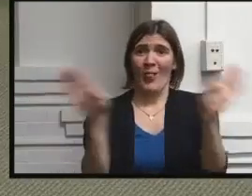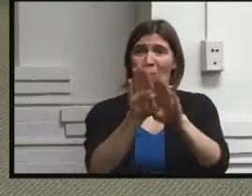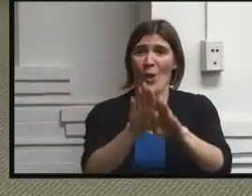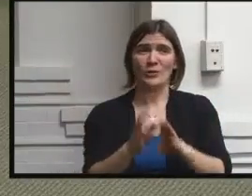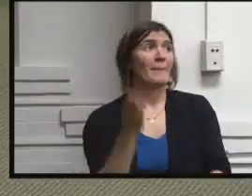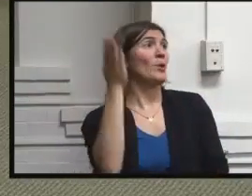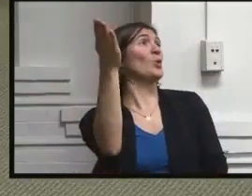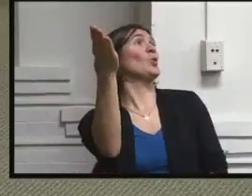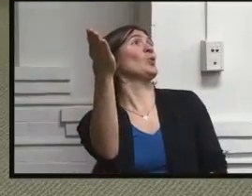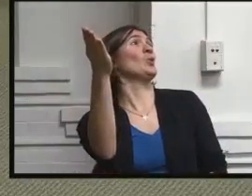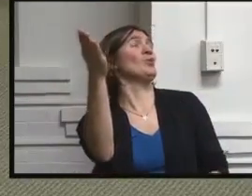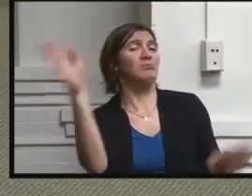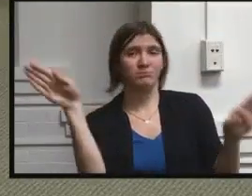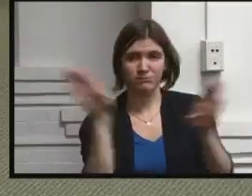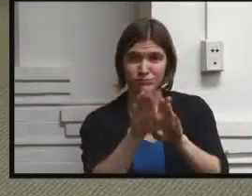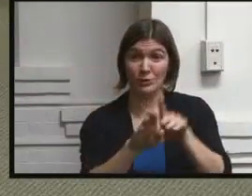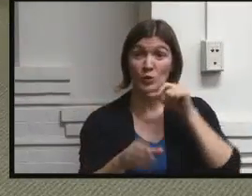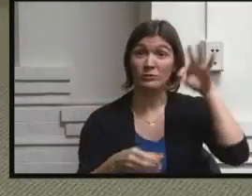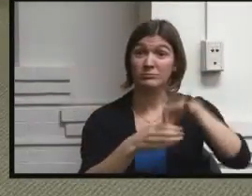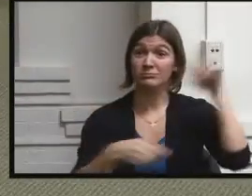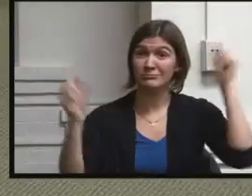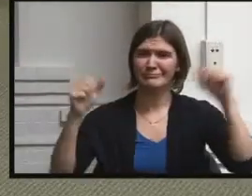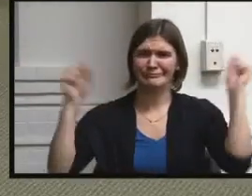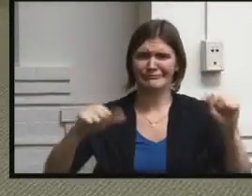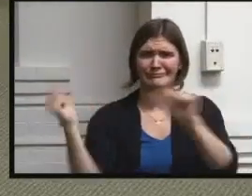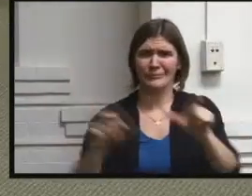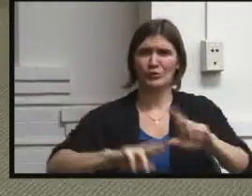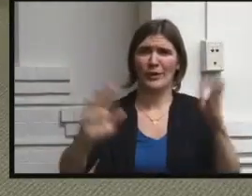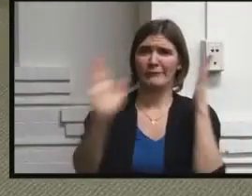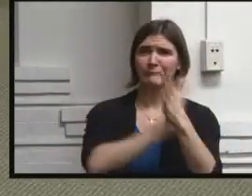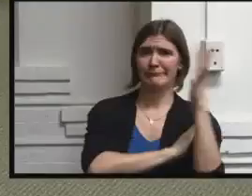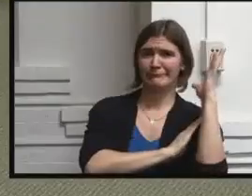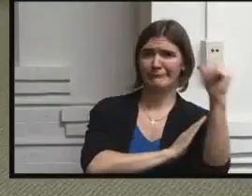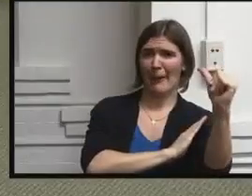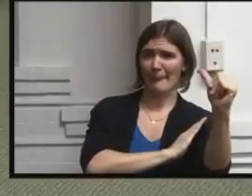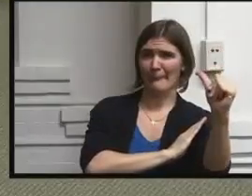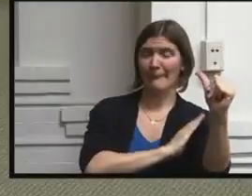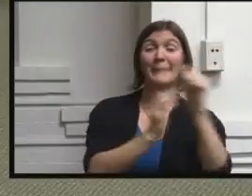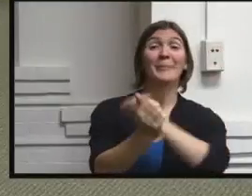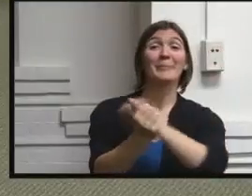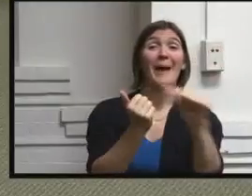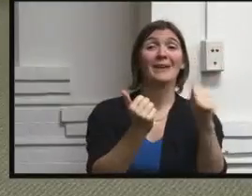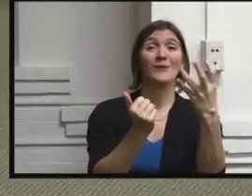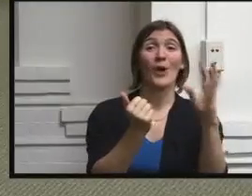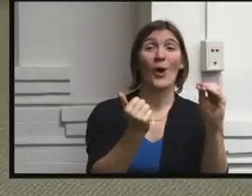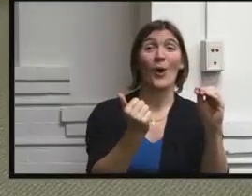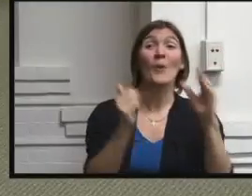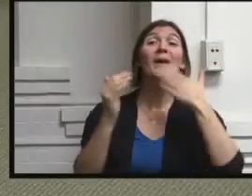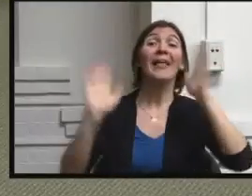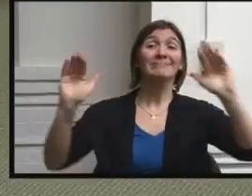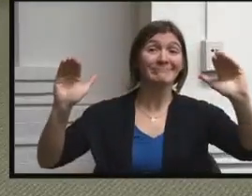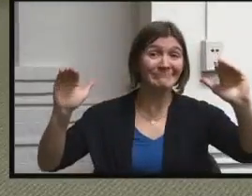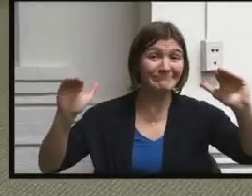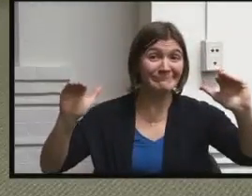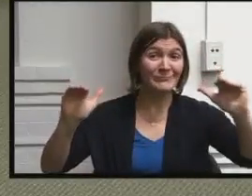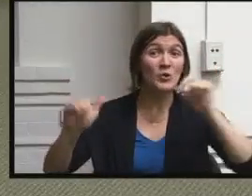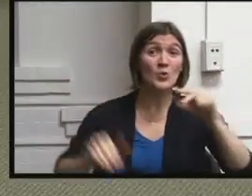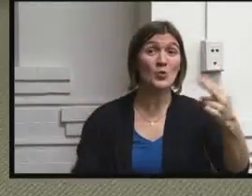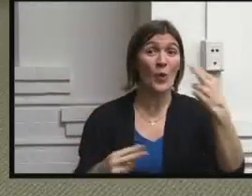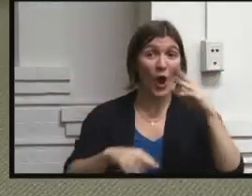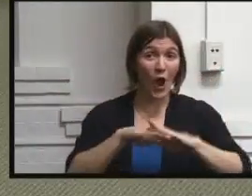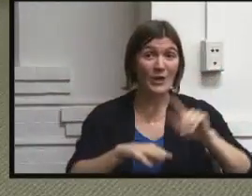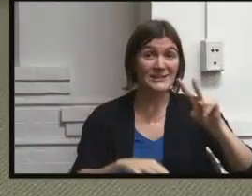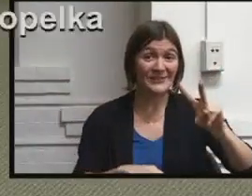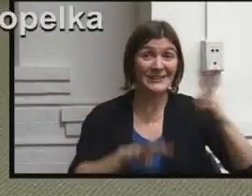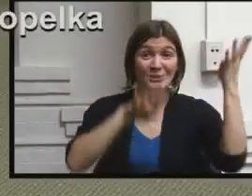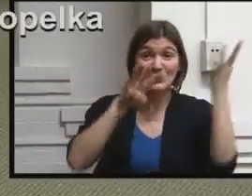So moved. We have a motion to adjourn. All those in favor, please say aye. Aye. Aye. Anybody opposed or abstaining? That carries 4-0. Thank you, people who have been watching us